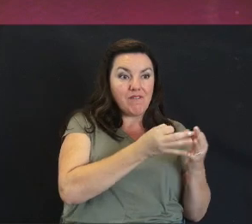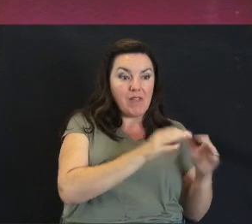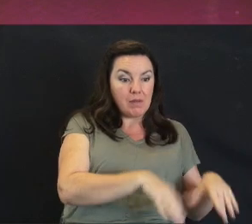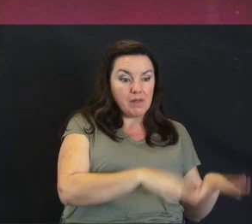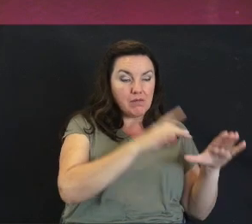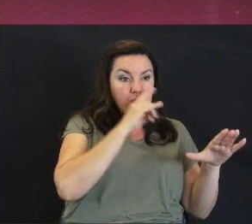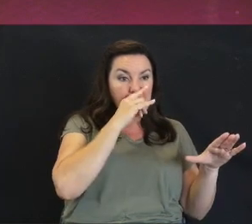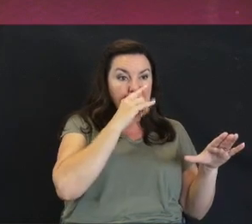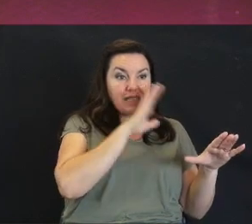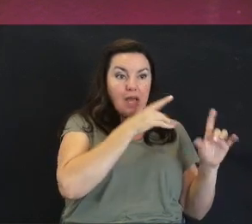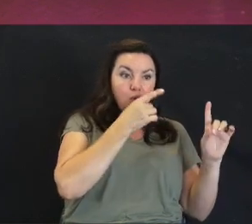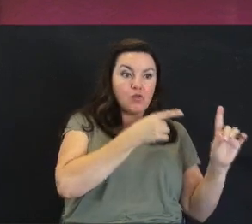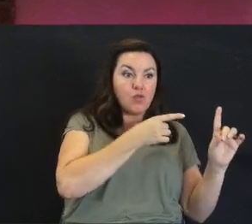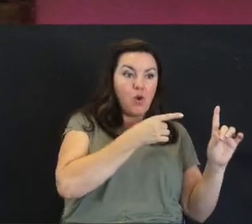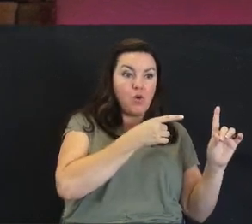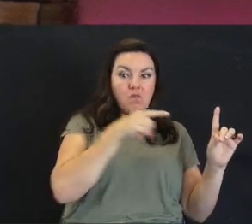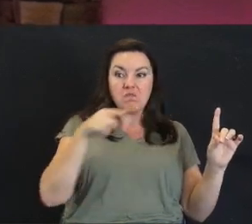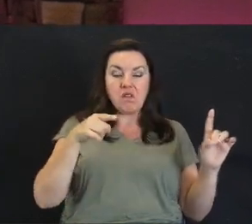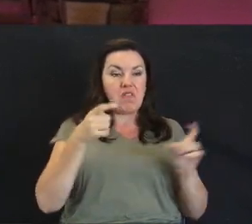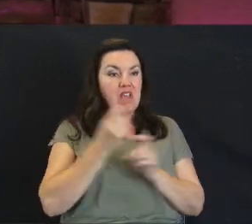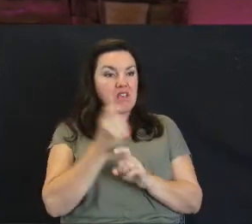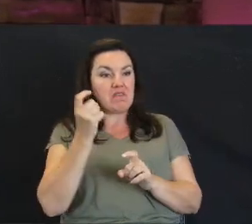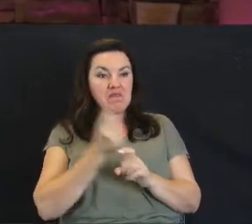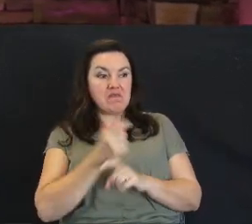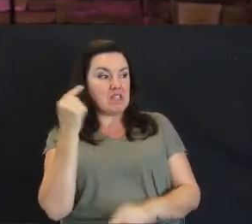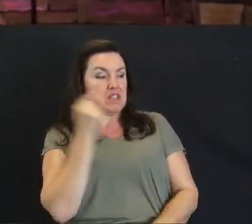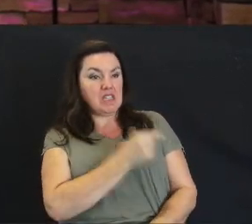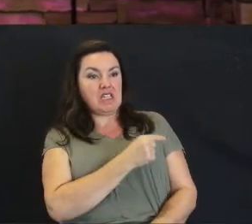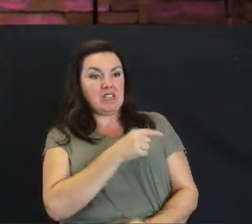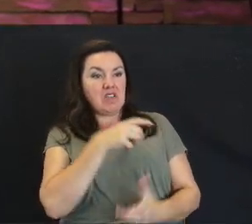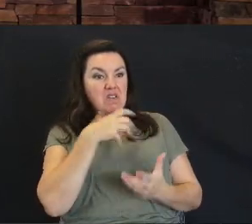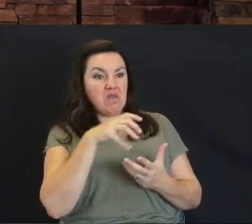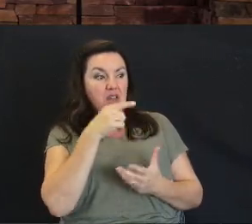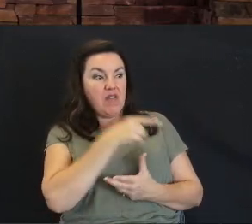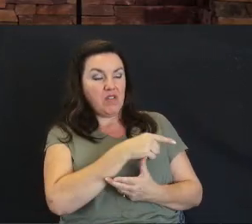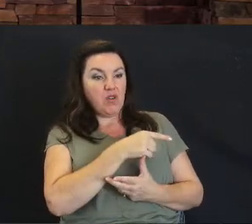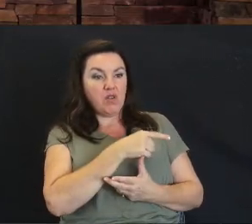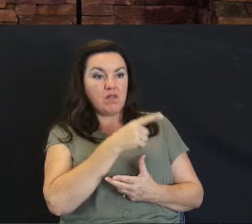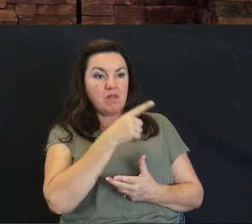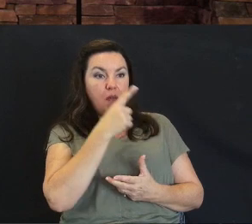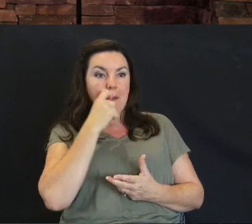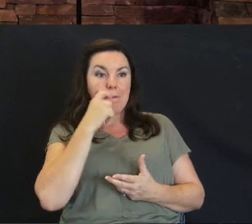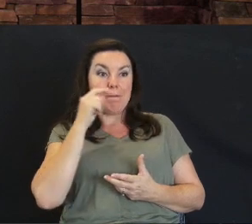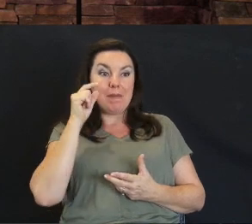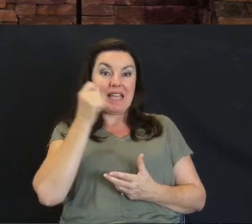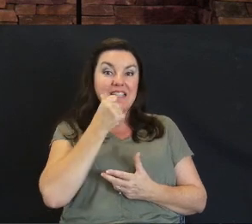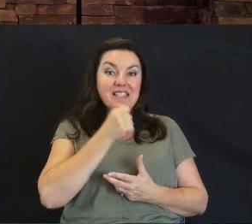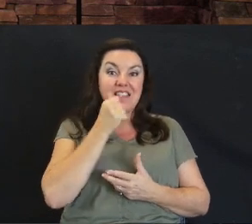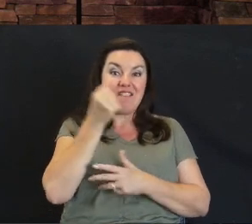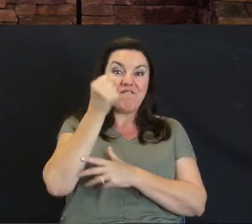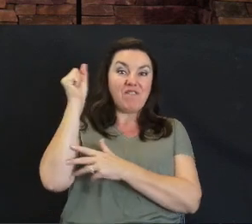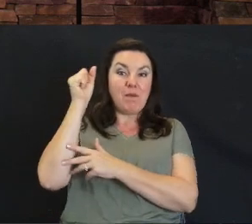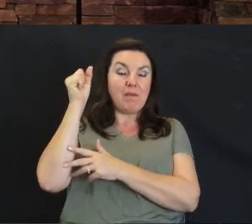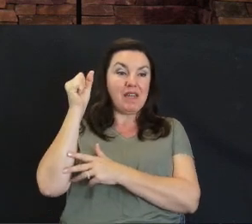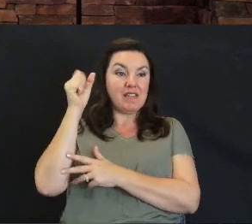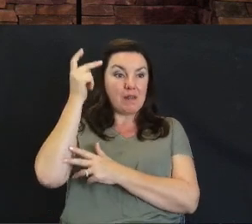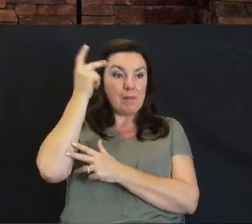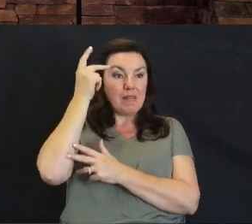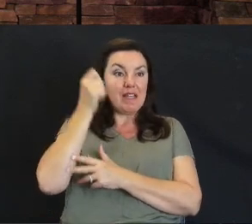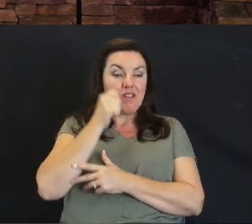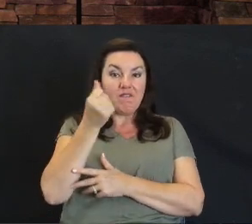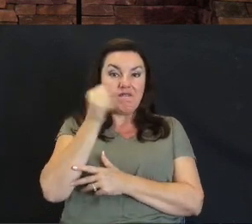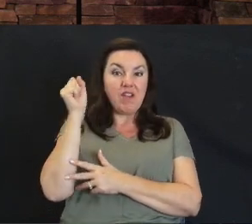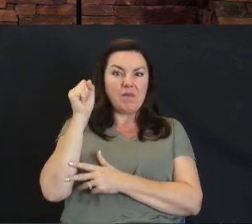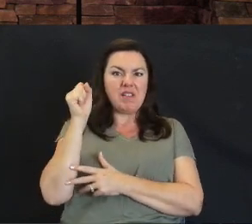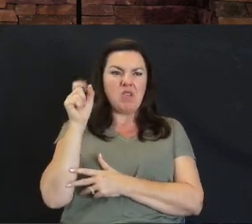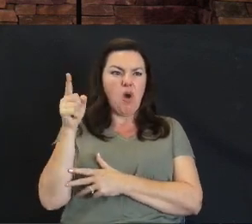kids Because That is a second class Standard to what The feminist movement Is saying That's oppressive Why would you